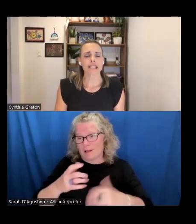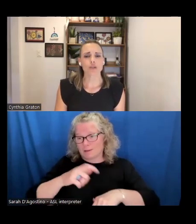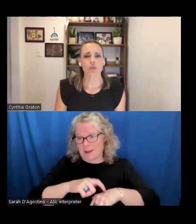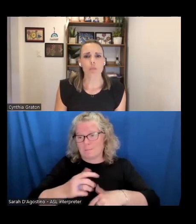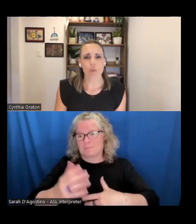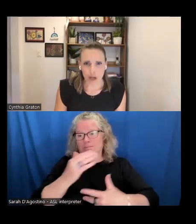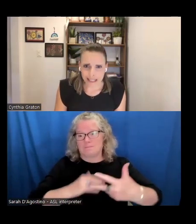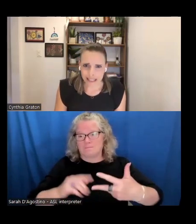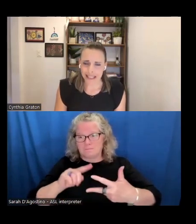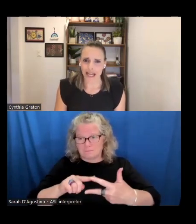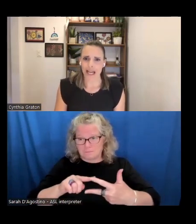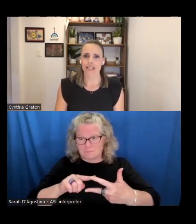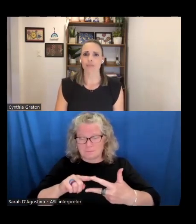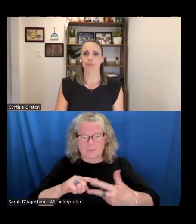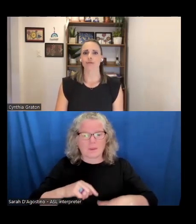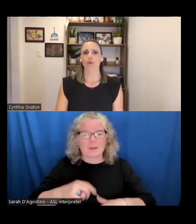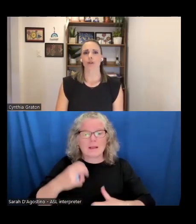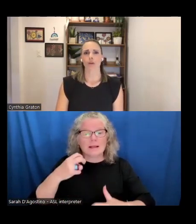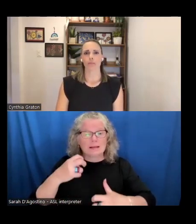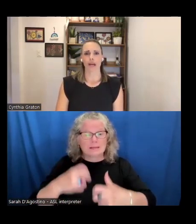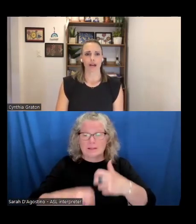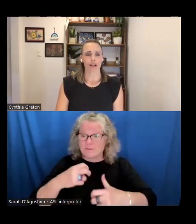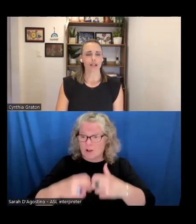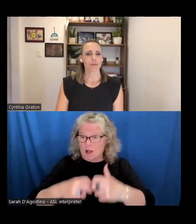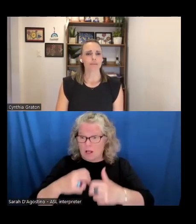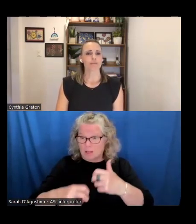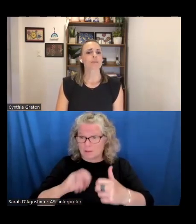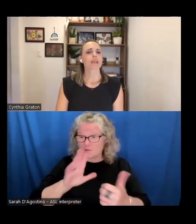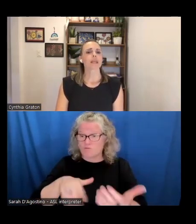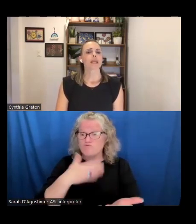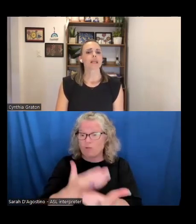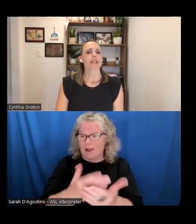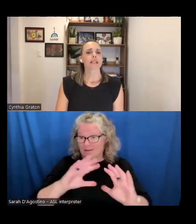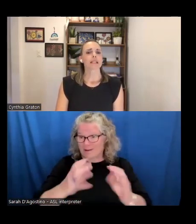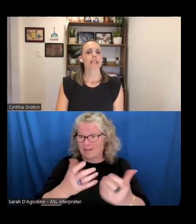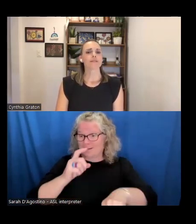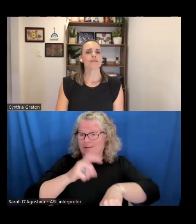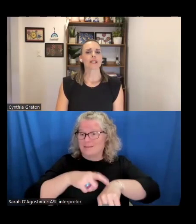Difficulty getting to morning class before the bell.